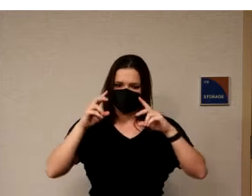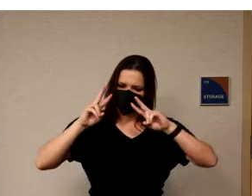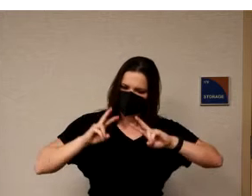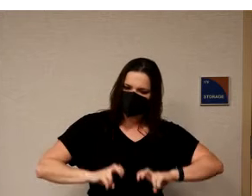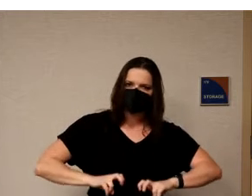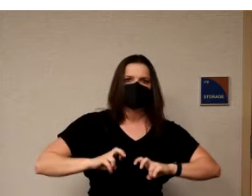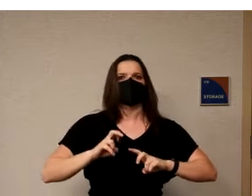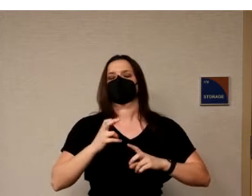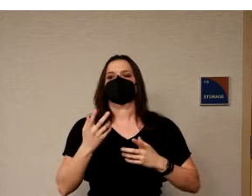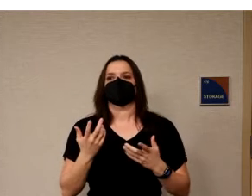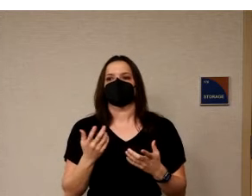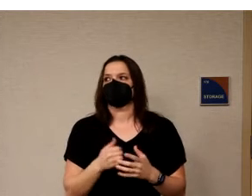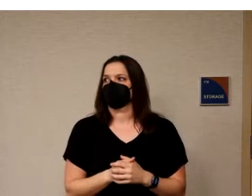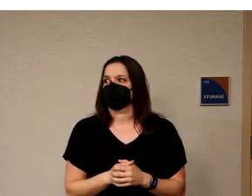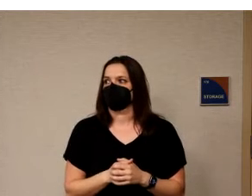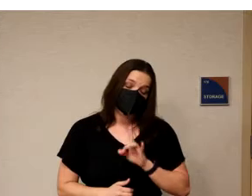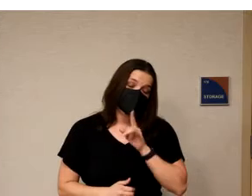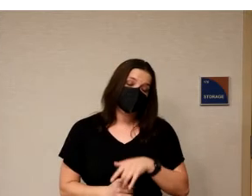on?